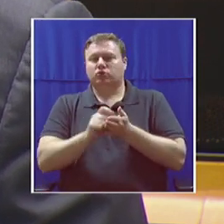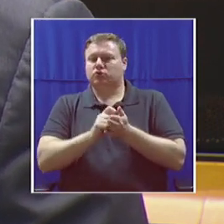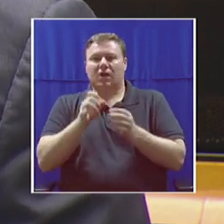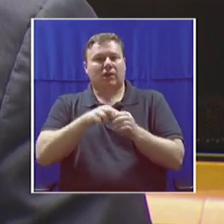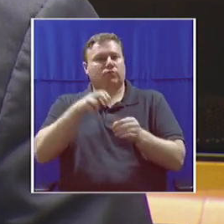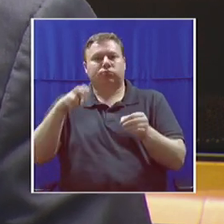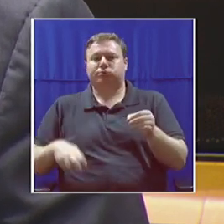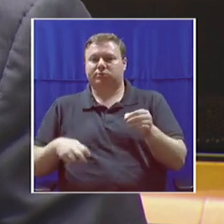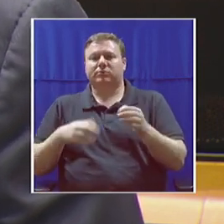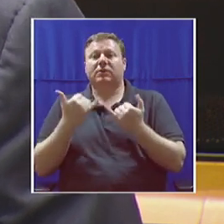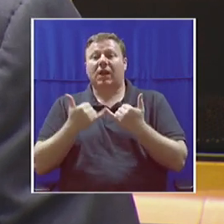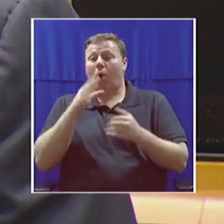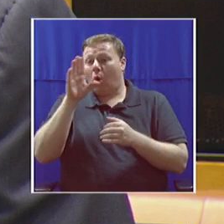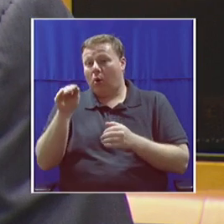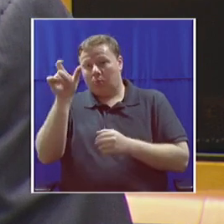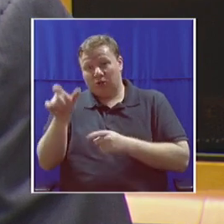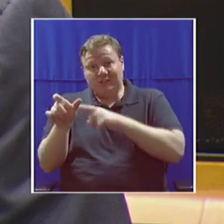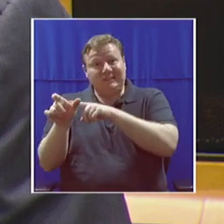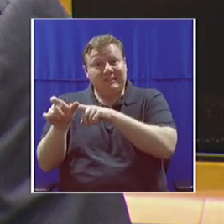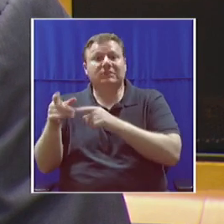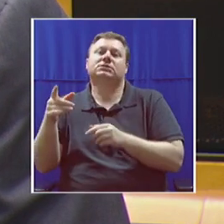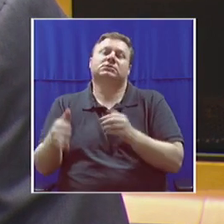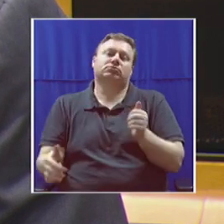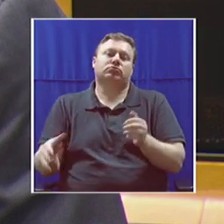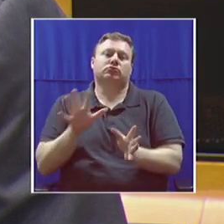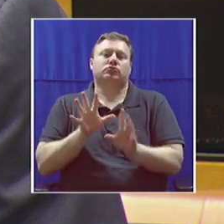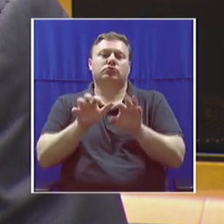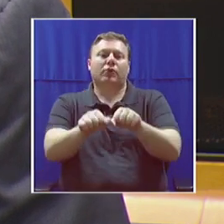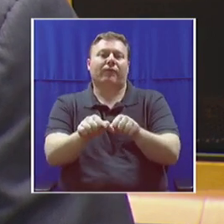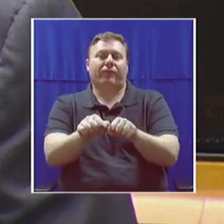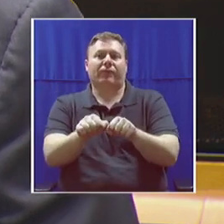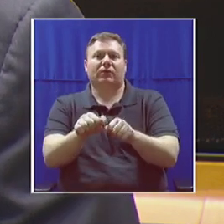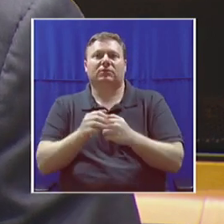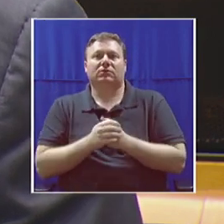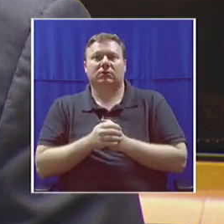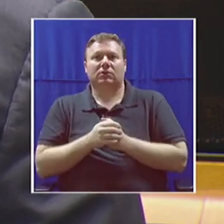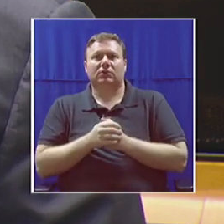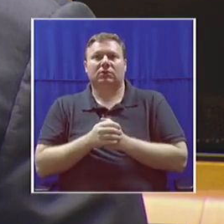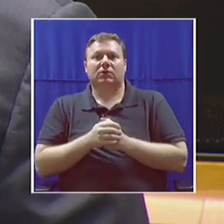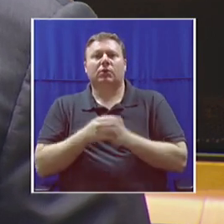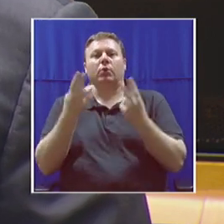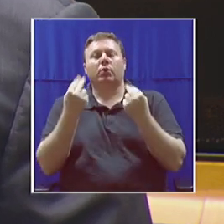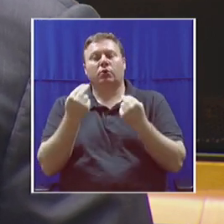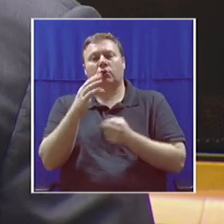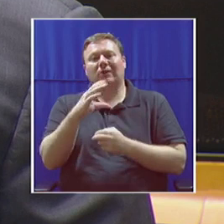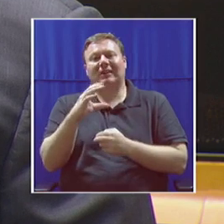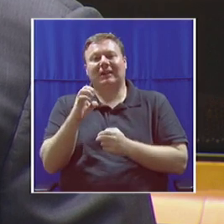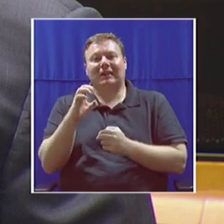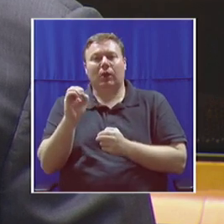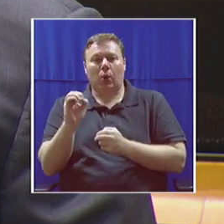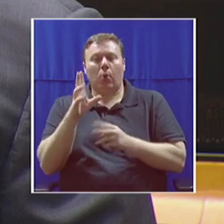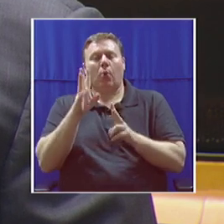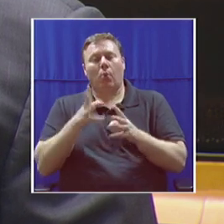to fill in the position of chief executive officer until the new chief executive officer